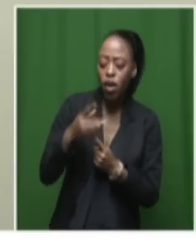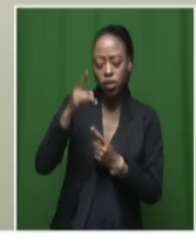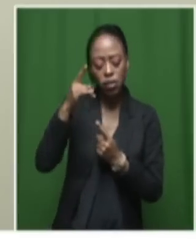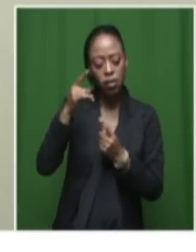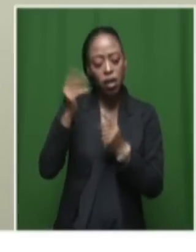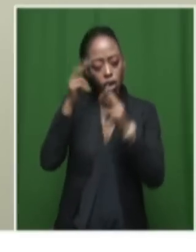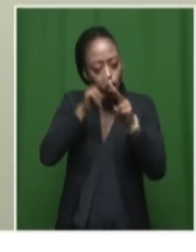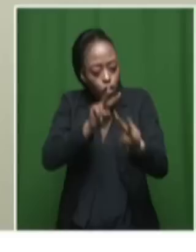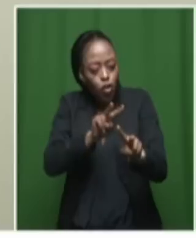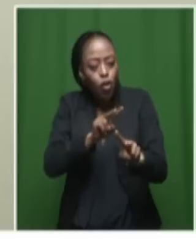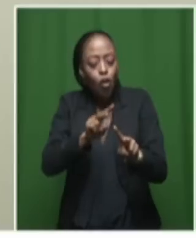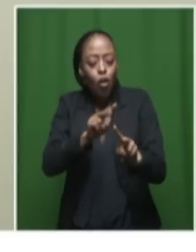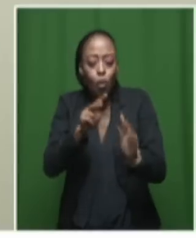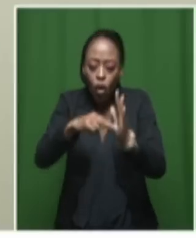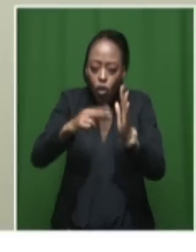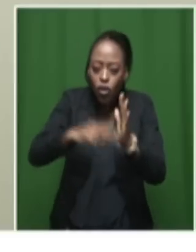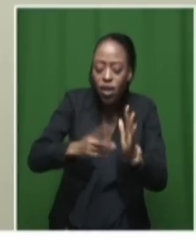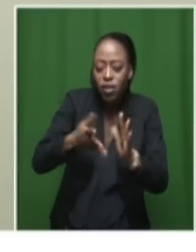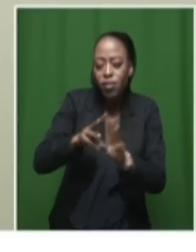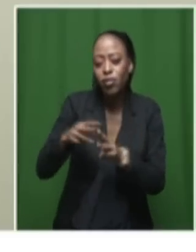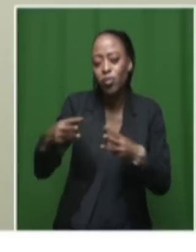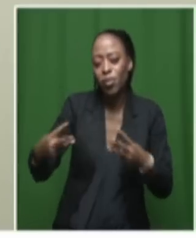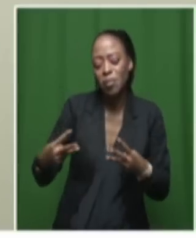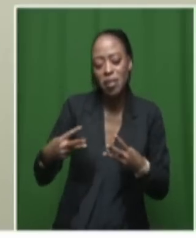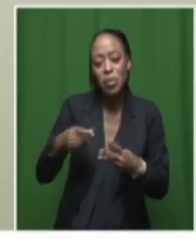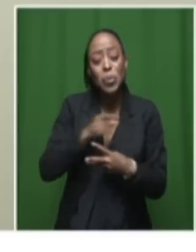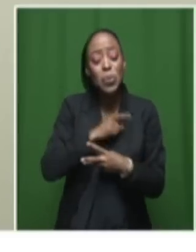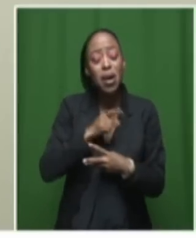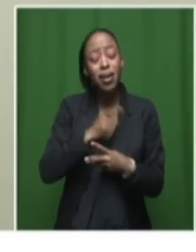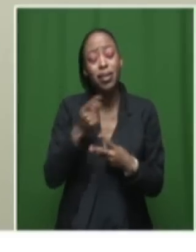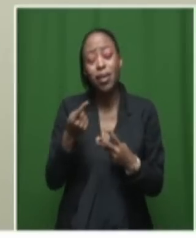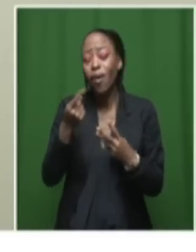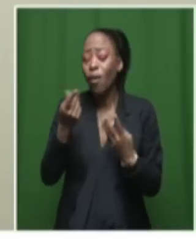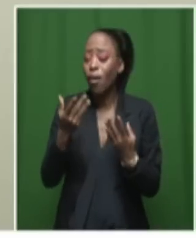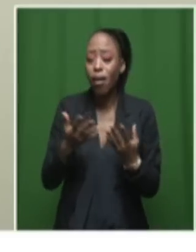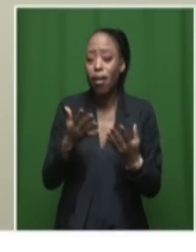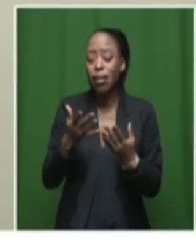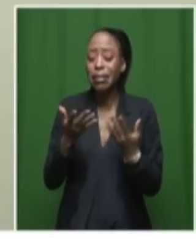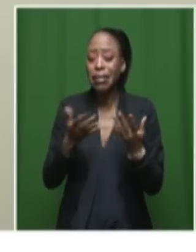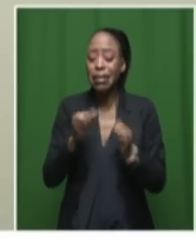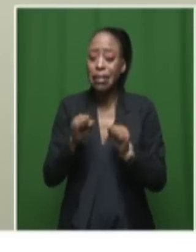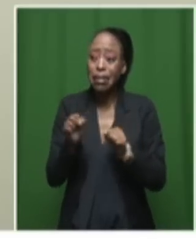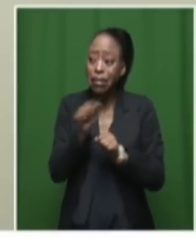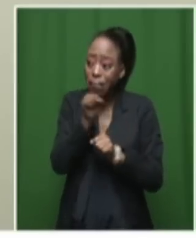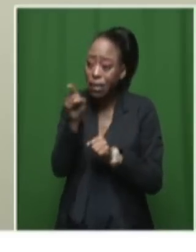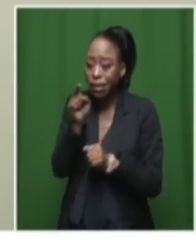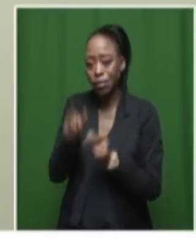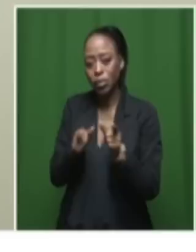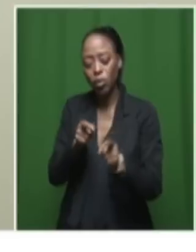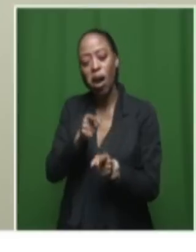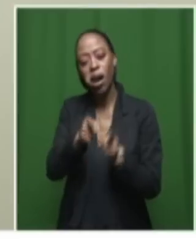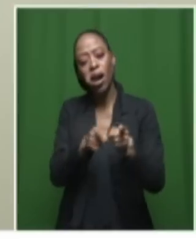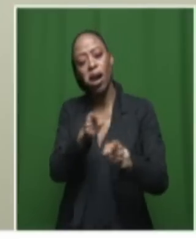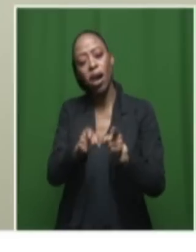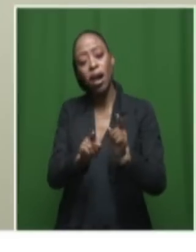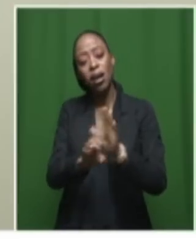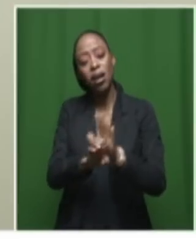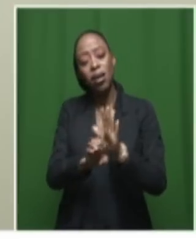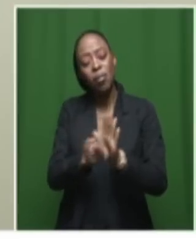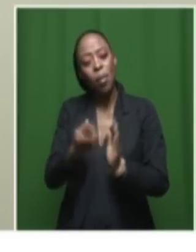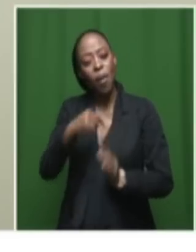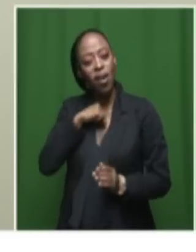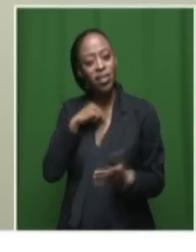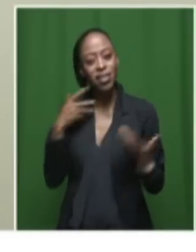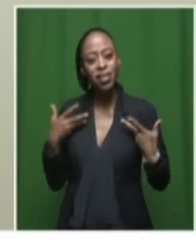we see when we read these publications. Because, on the one hand, as I said, these people are making allegations, for example, about